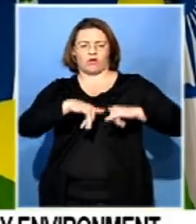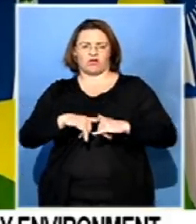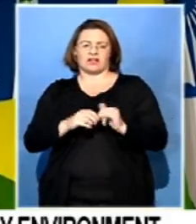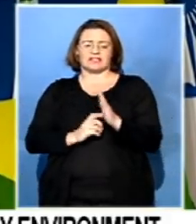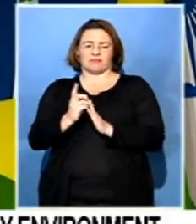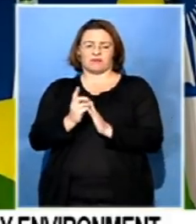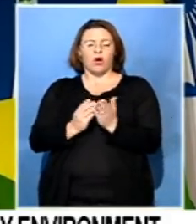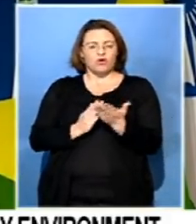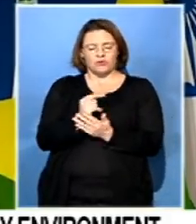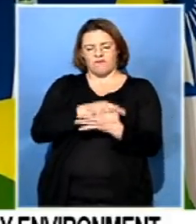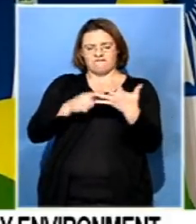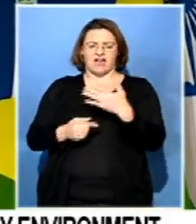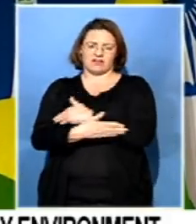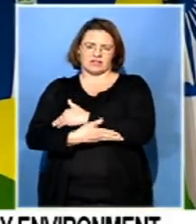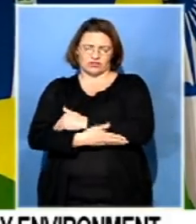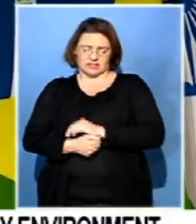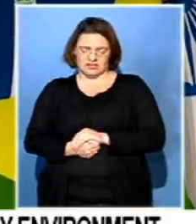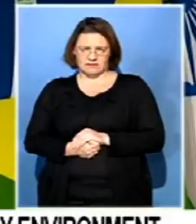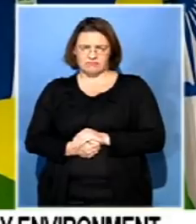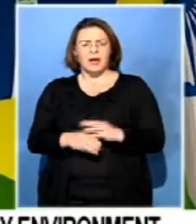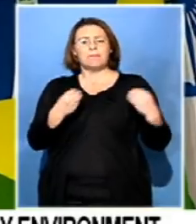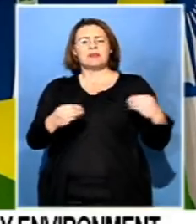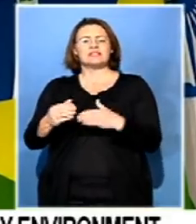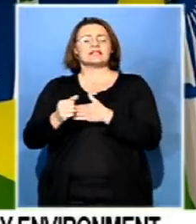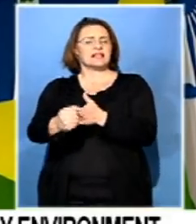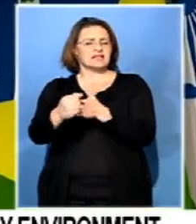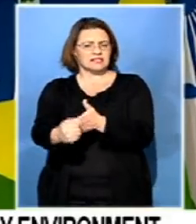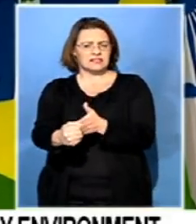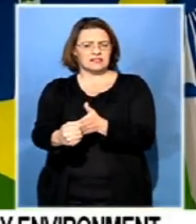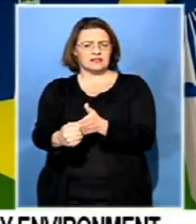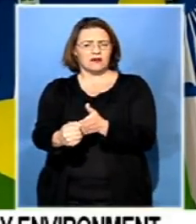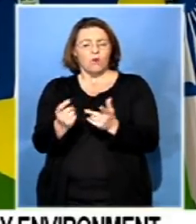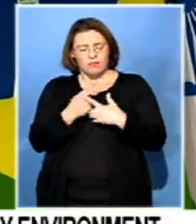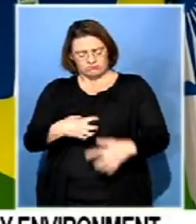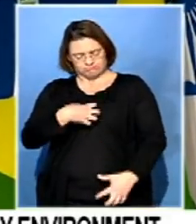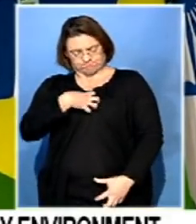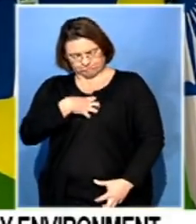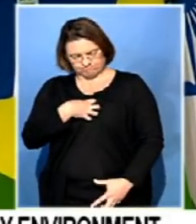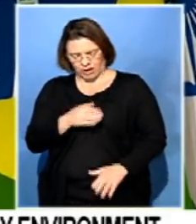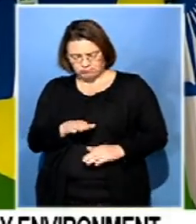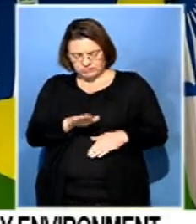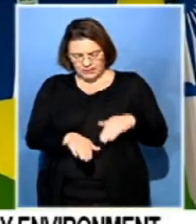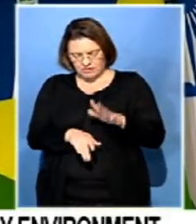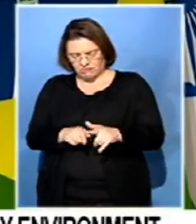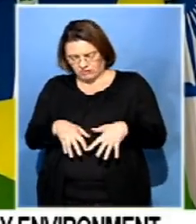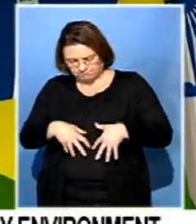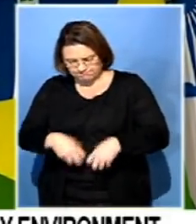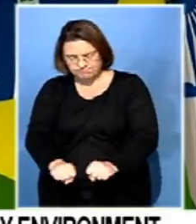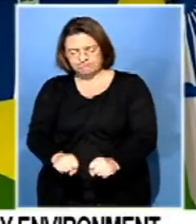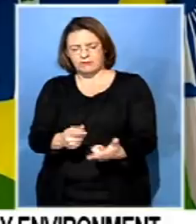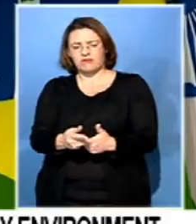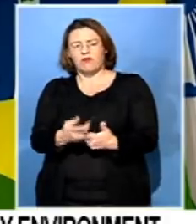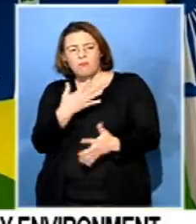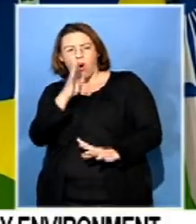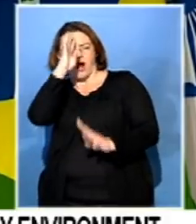our five countries. As business leaders, you should take bold steps to explore new ground in pursuing reform